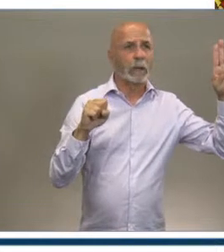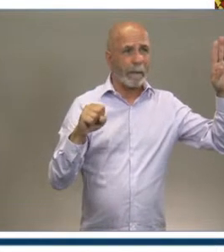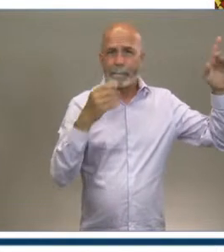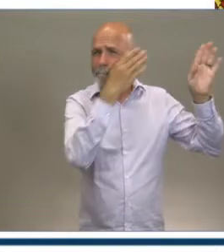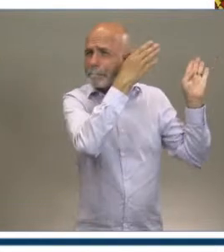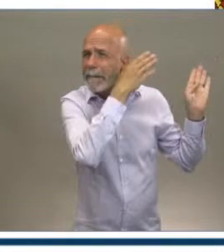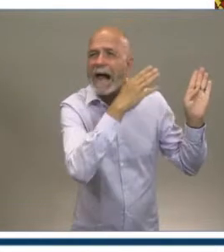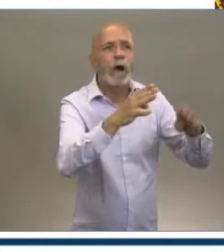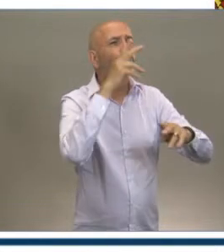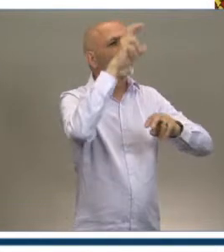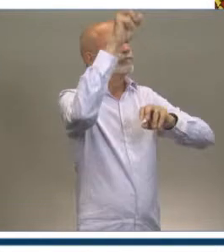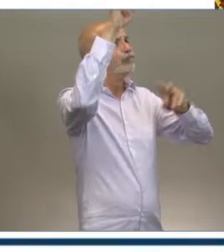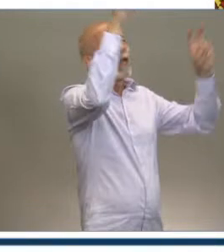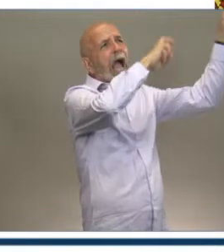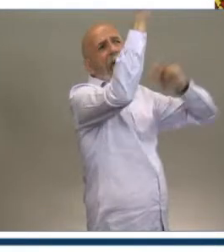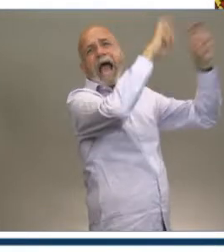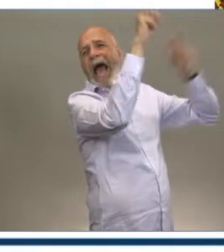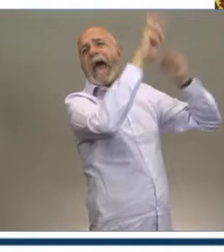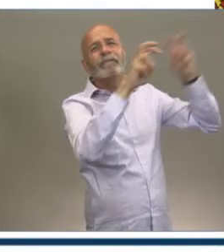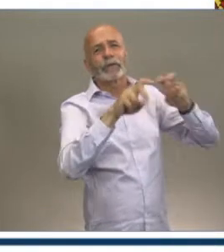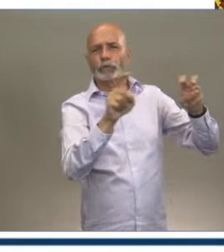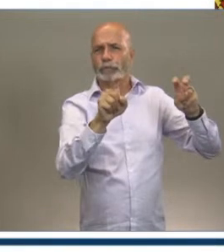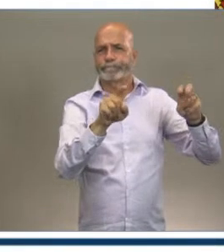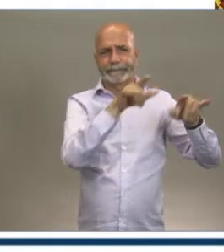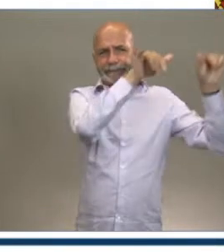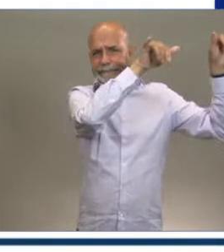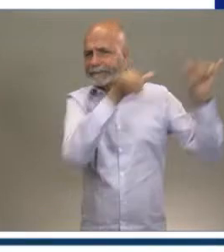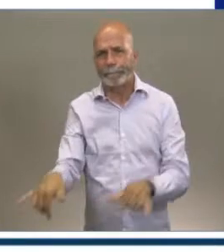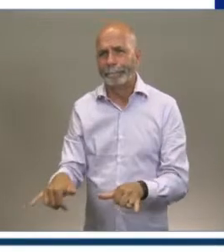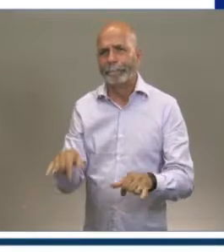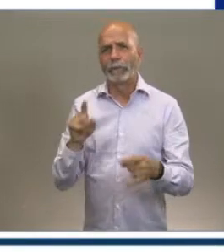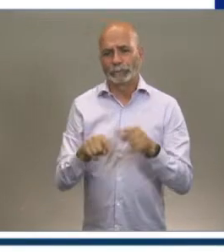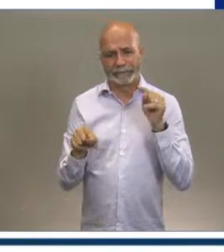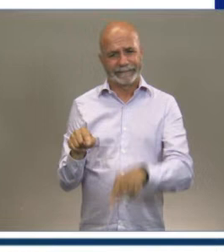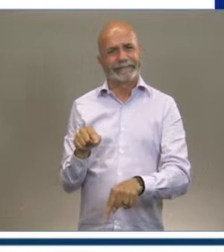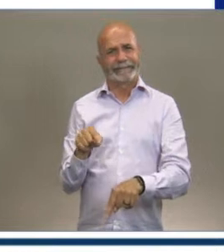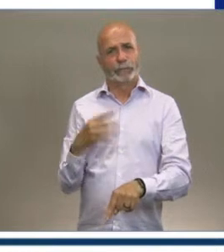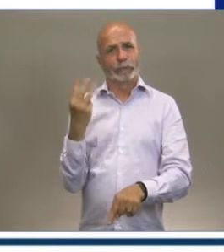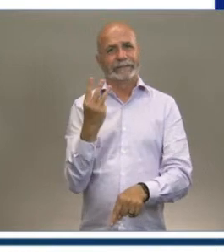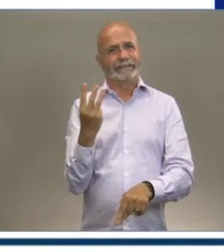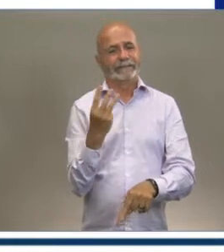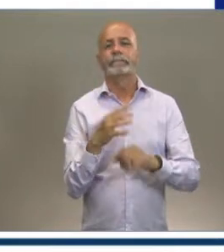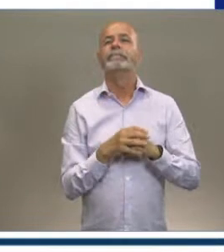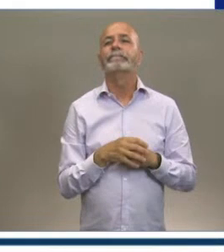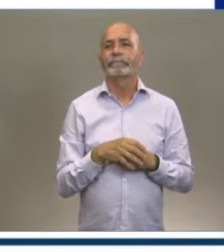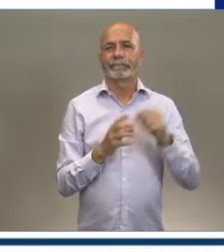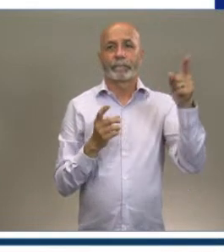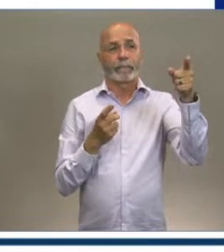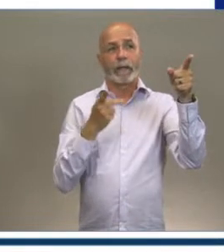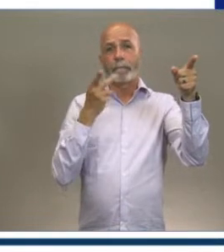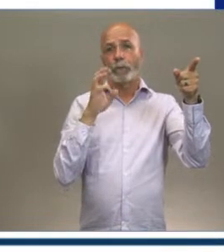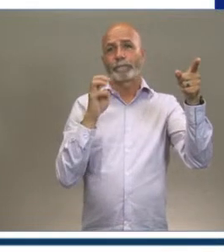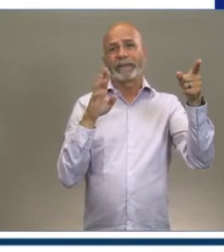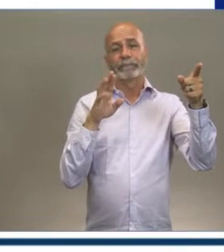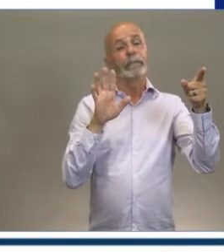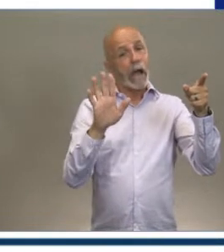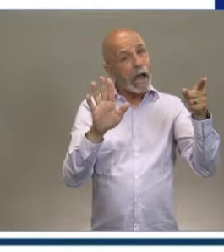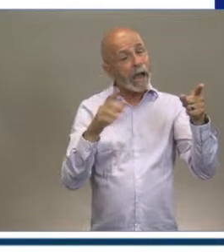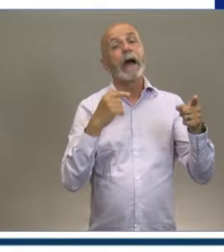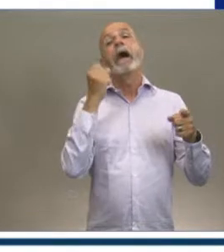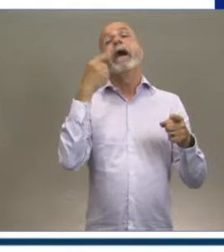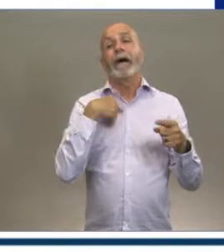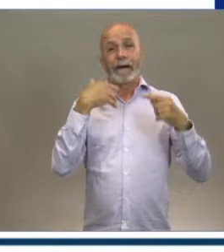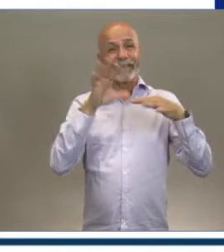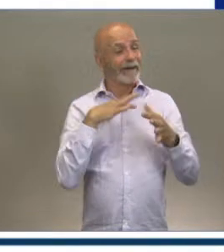to coincide with Wednesday? So we were looking at the plans since last week when we just found out about their plan to open to the rest